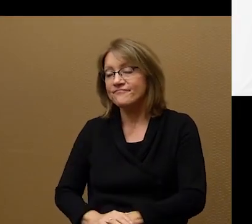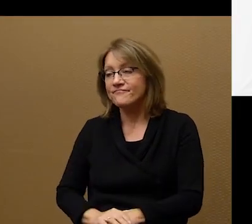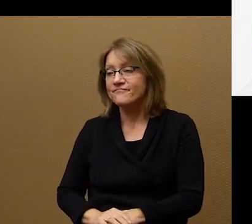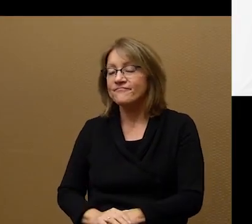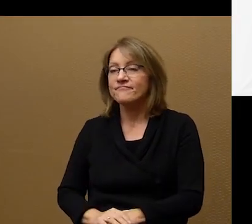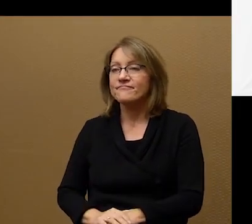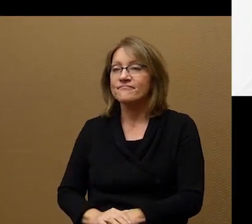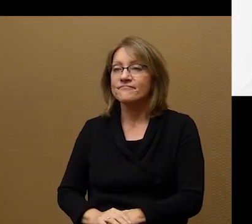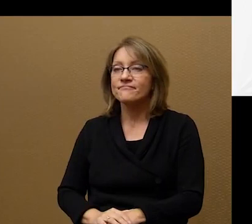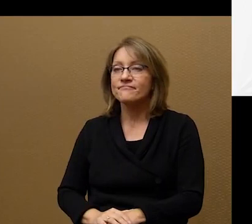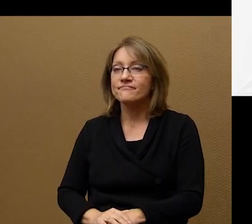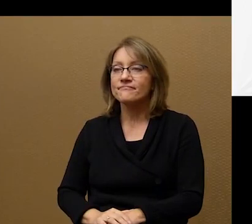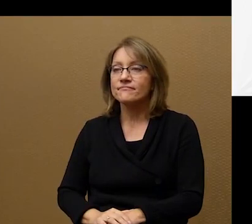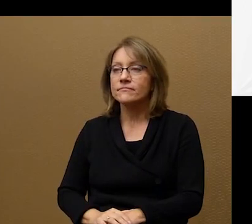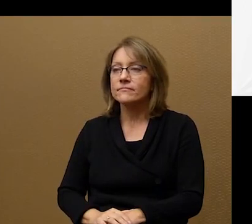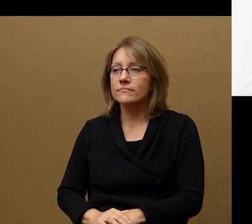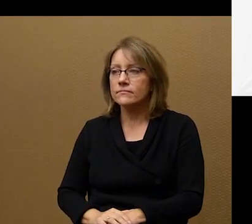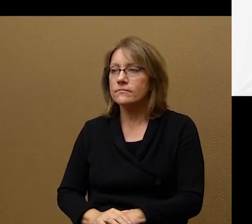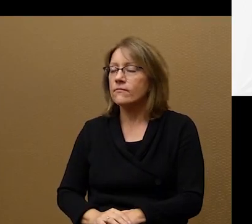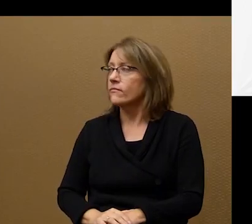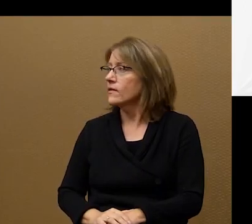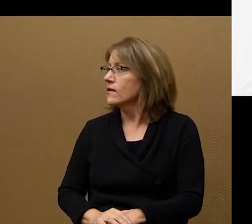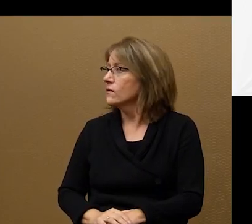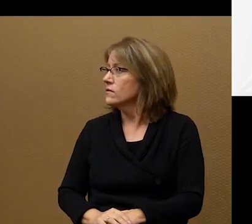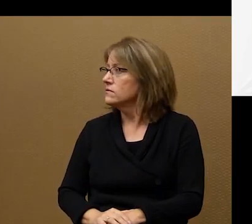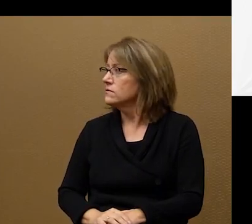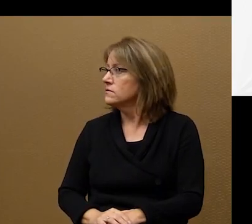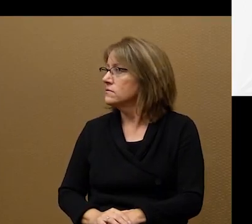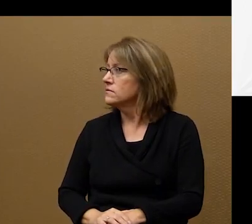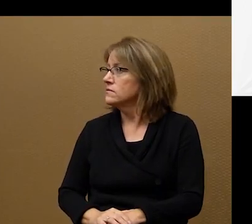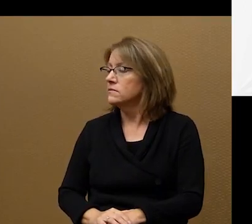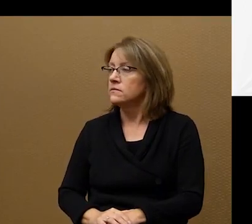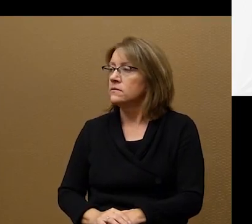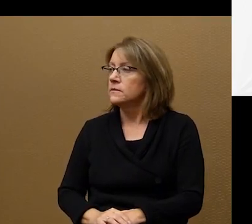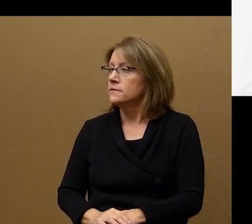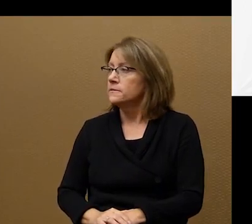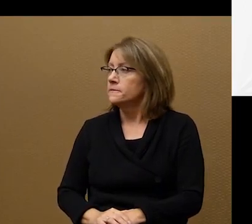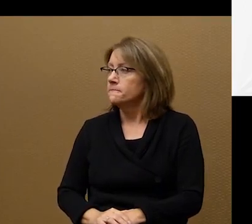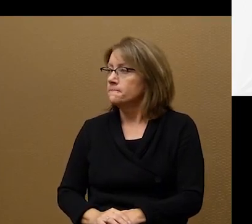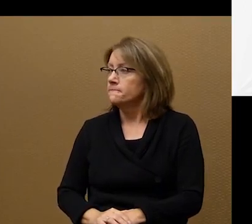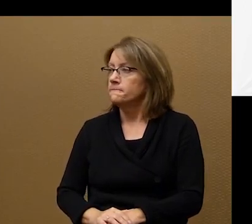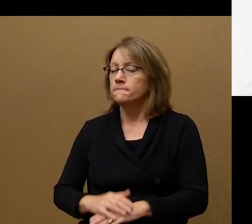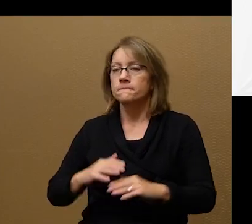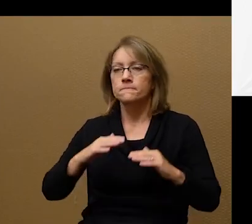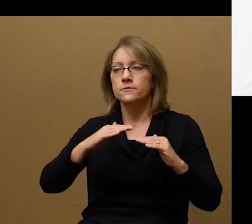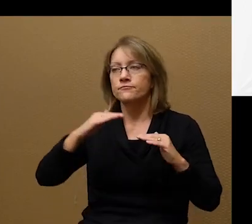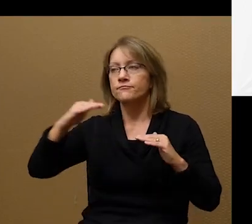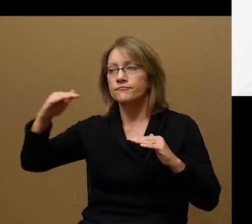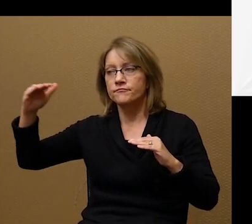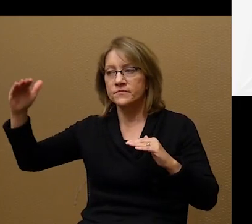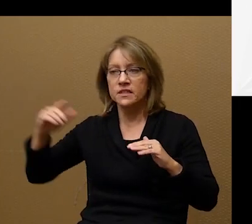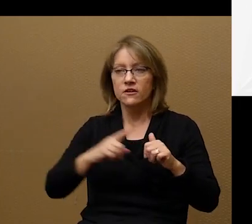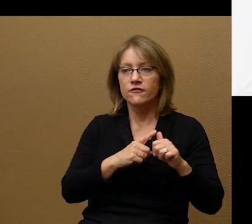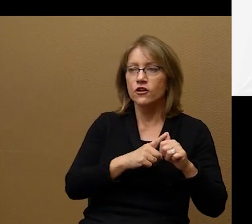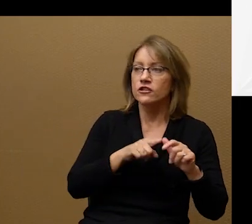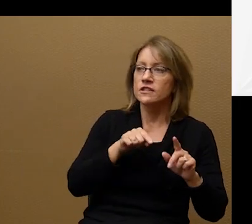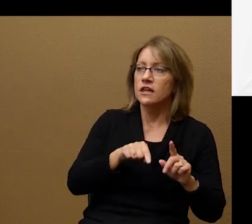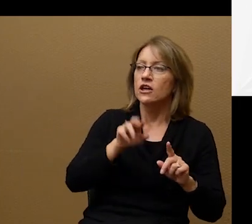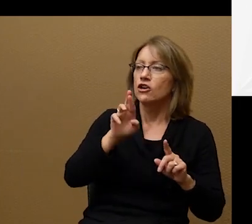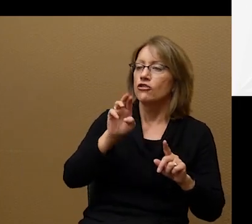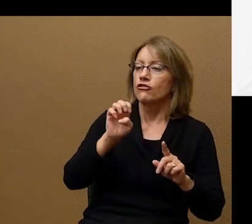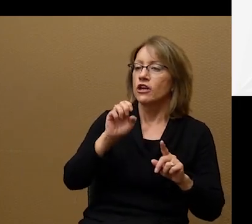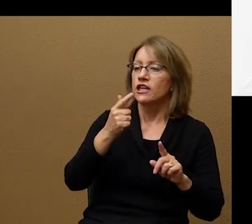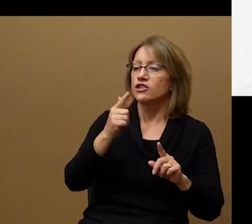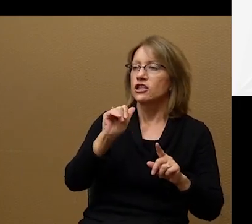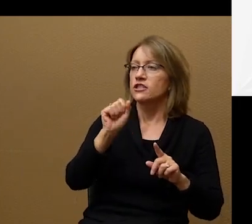All right, so there's like a step. The first is registration, and this